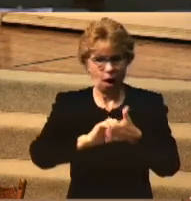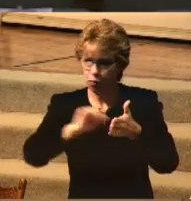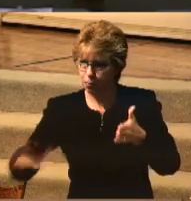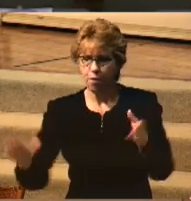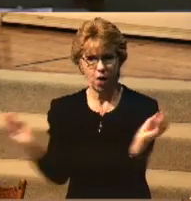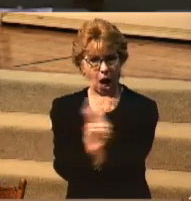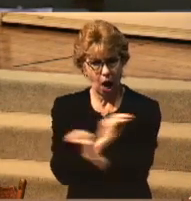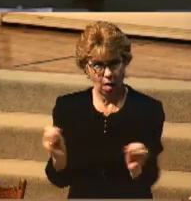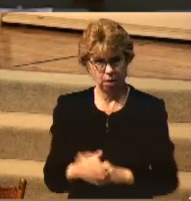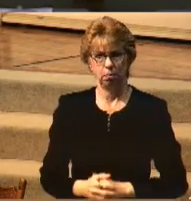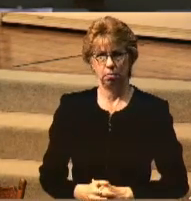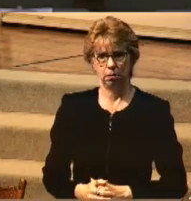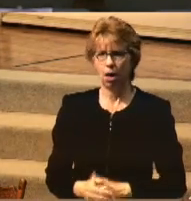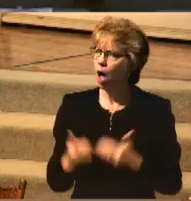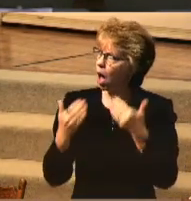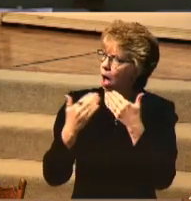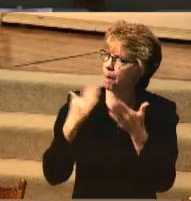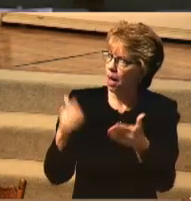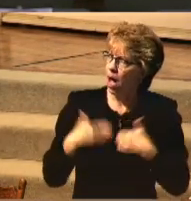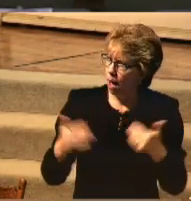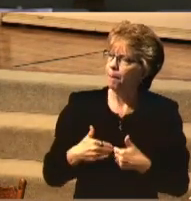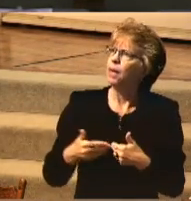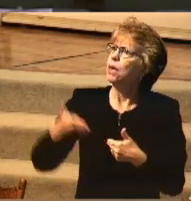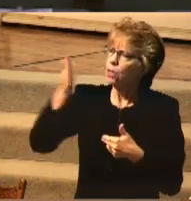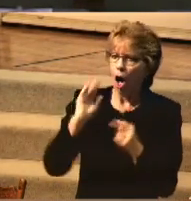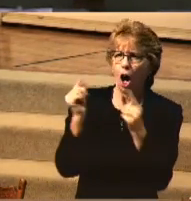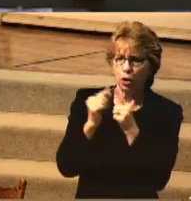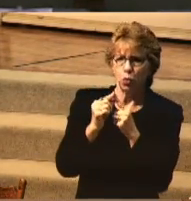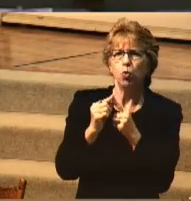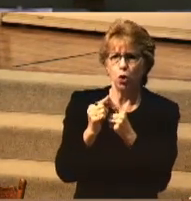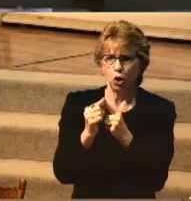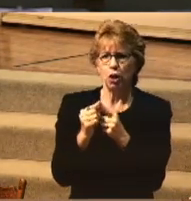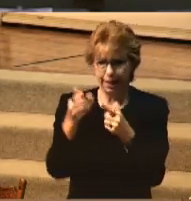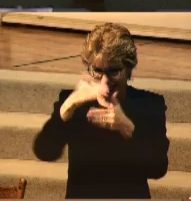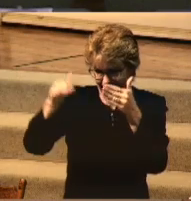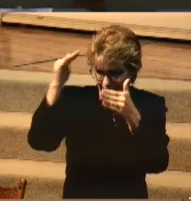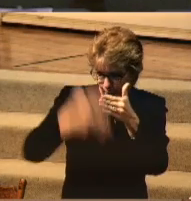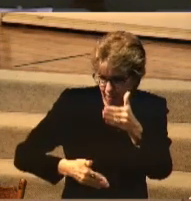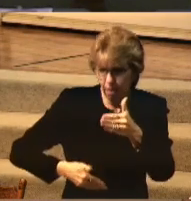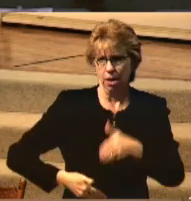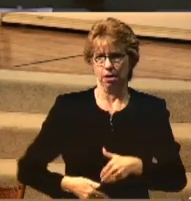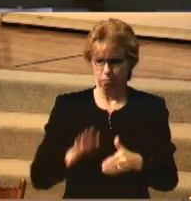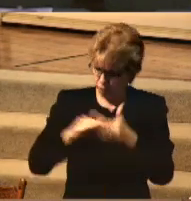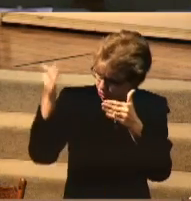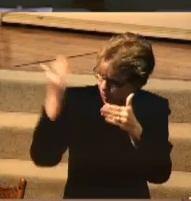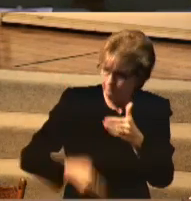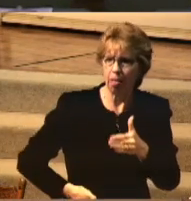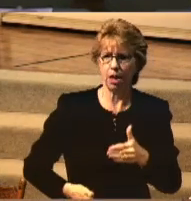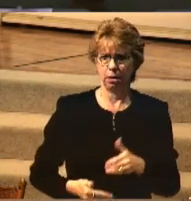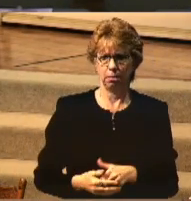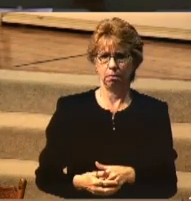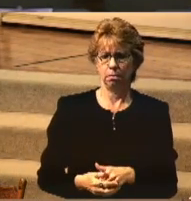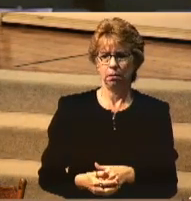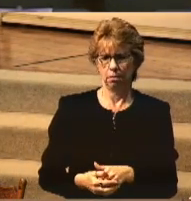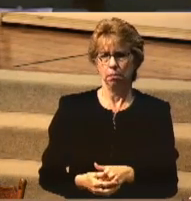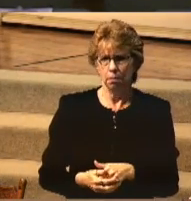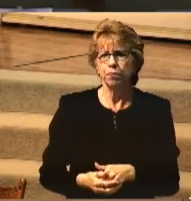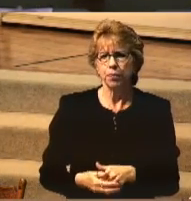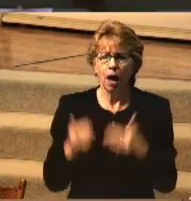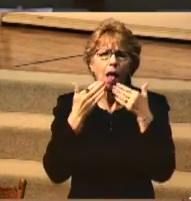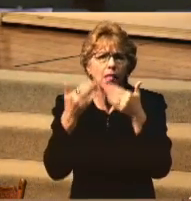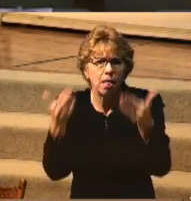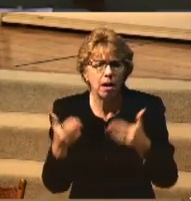that the Word of God is complete. He is precious because his book is finished. It's complete. I'm thankful